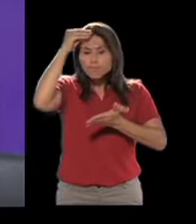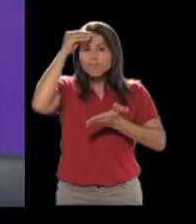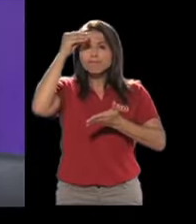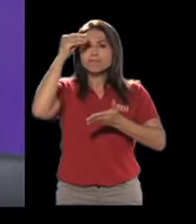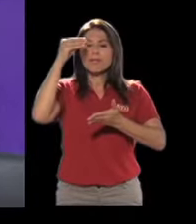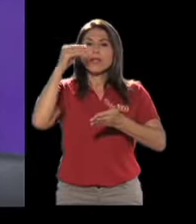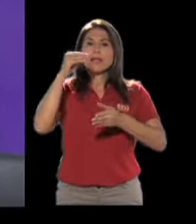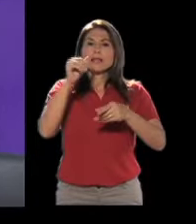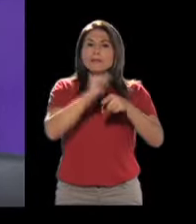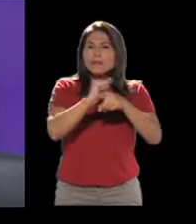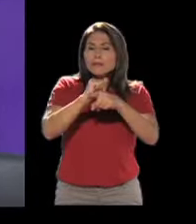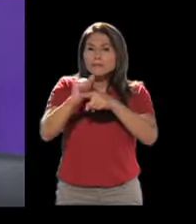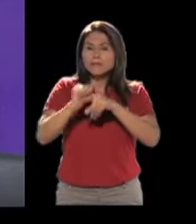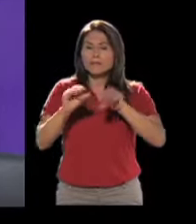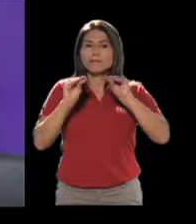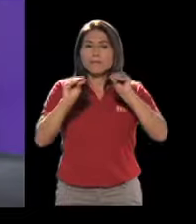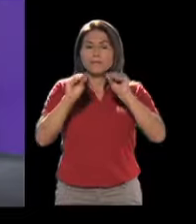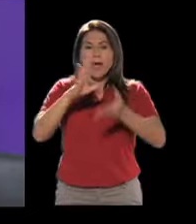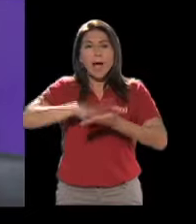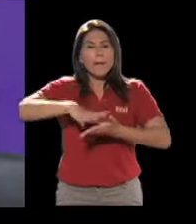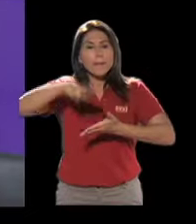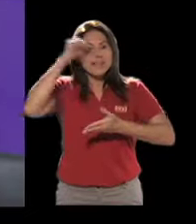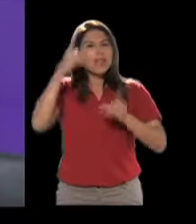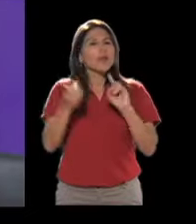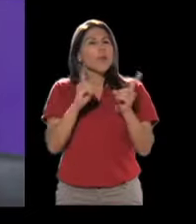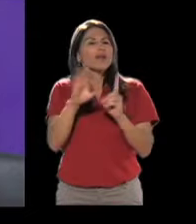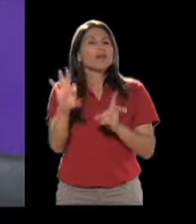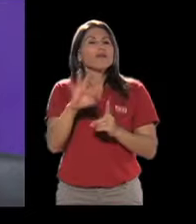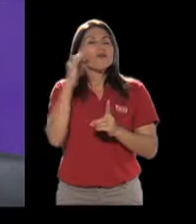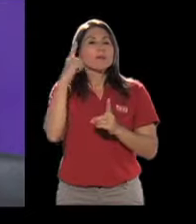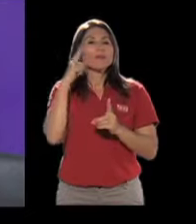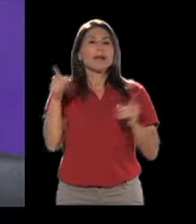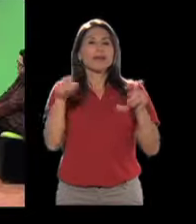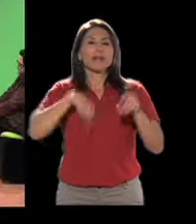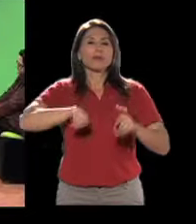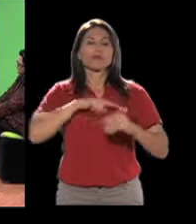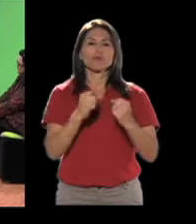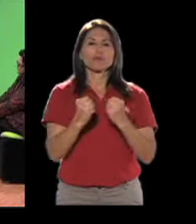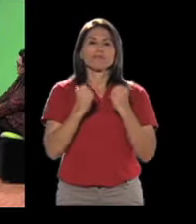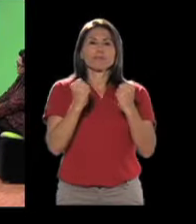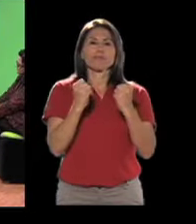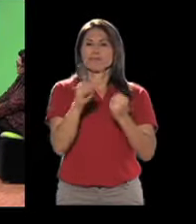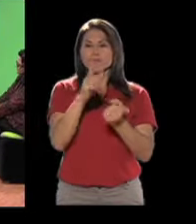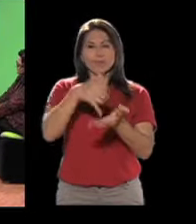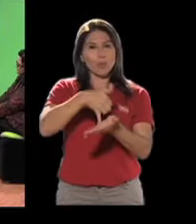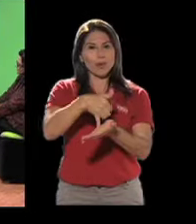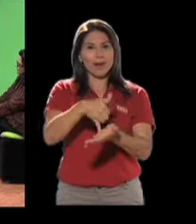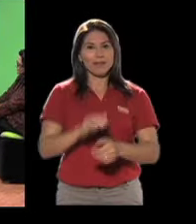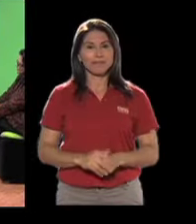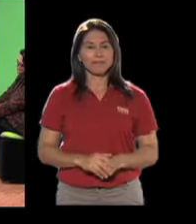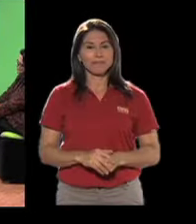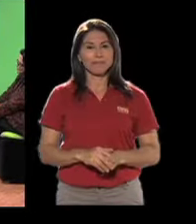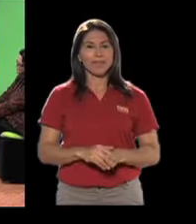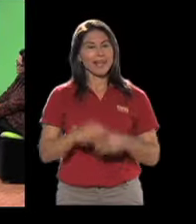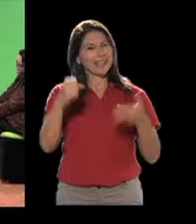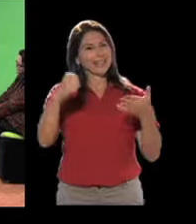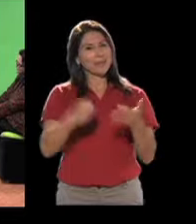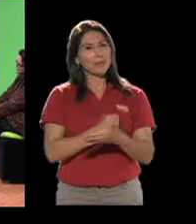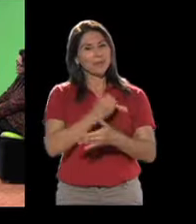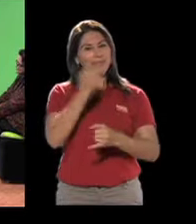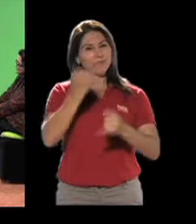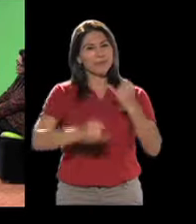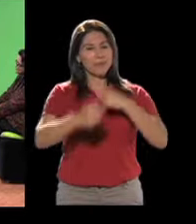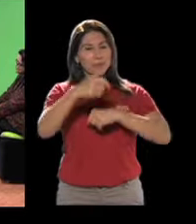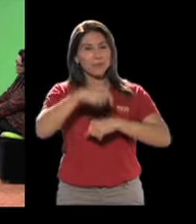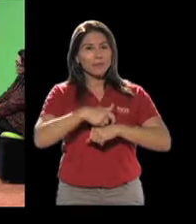señales, los in order signos, to make ourselves less vulnerable. para ser menos vulnerables. Así es. Lastimosamente el tiempo es muy corto. Unluckily, Le